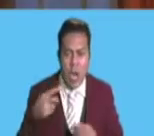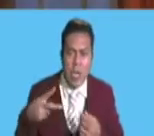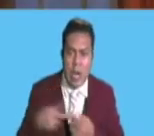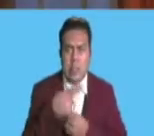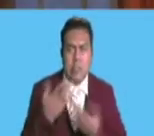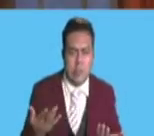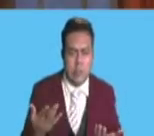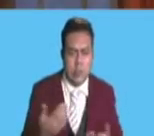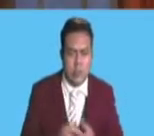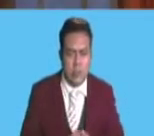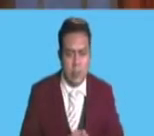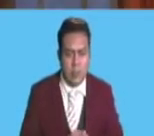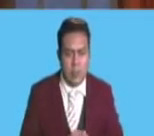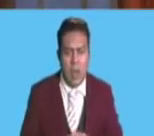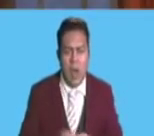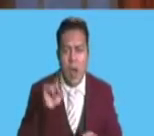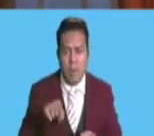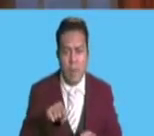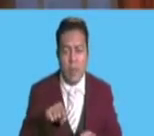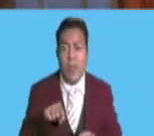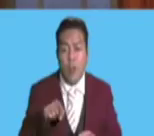an absolutely bollock.